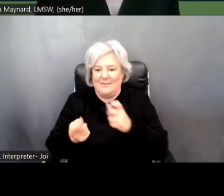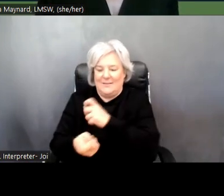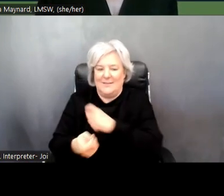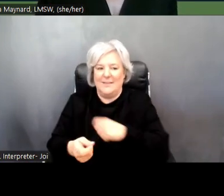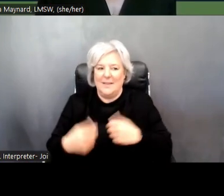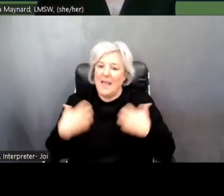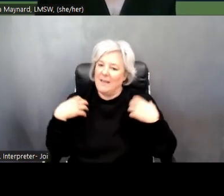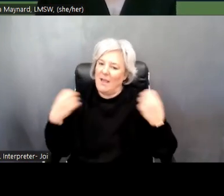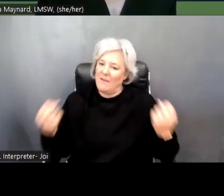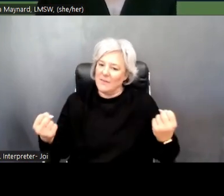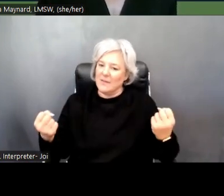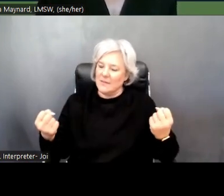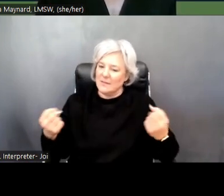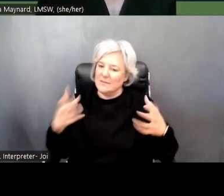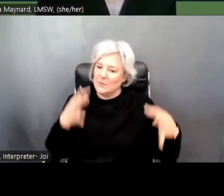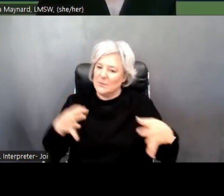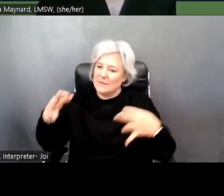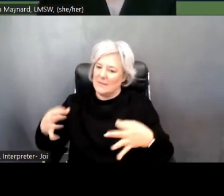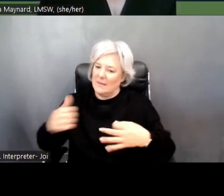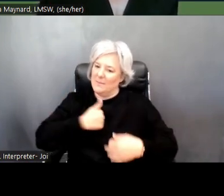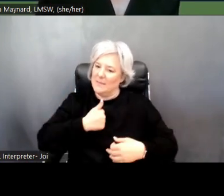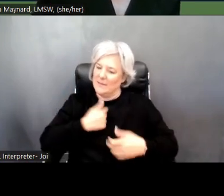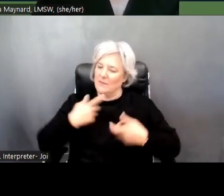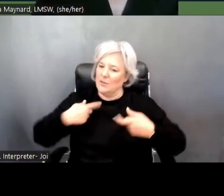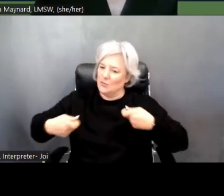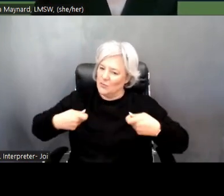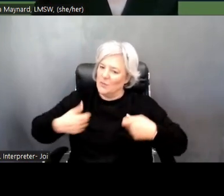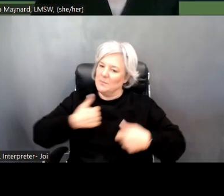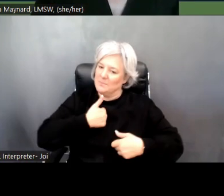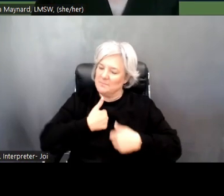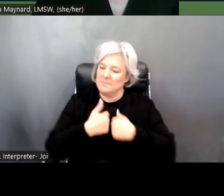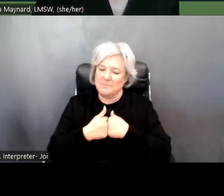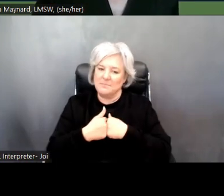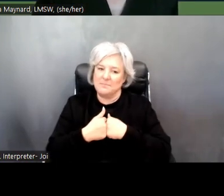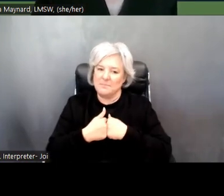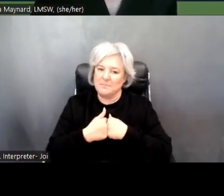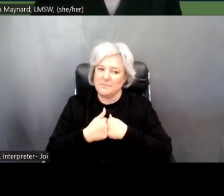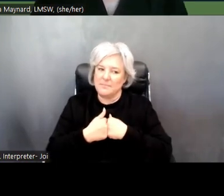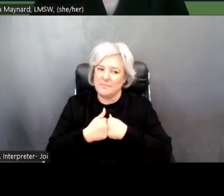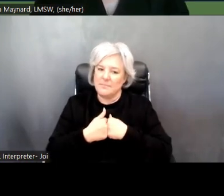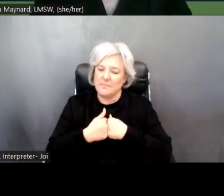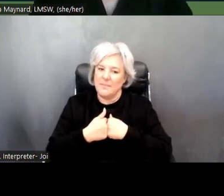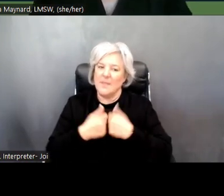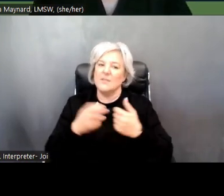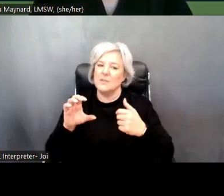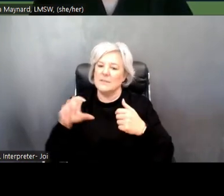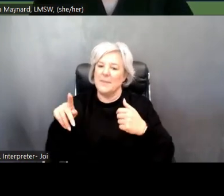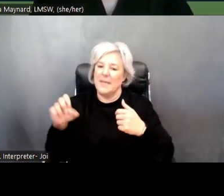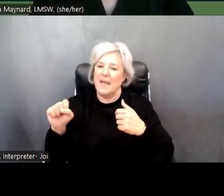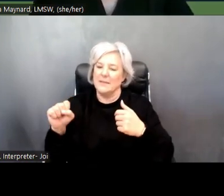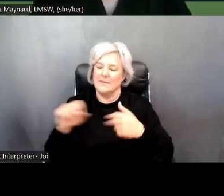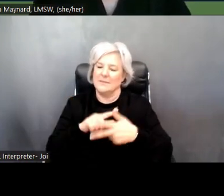able to make decisions and really have some control. So CPS is a really great